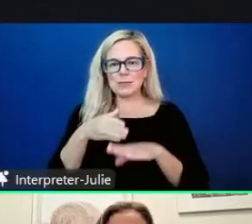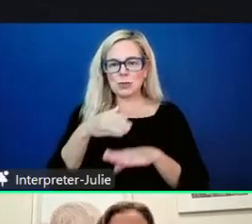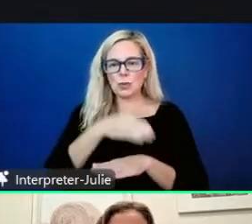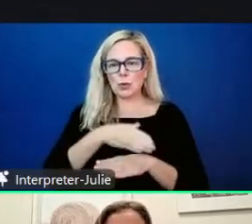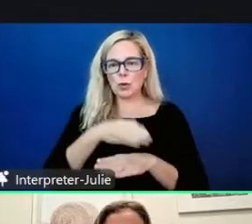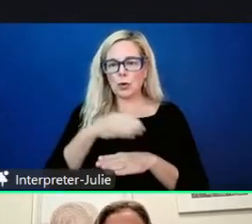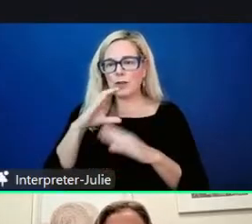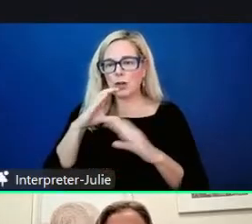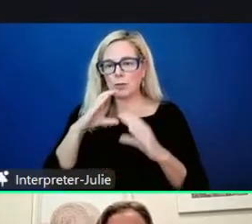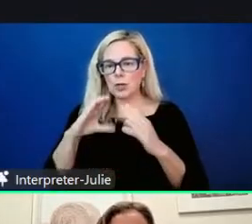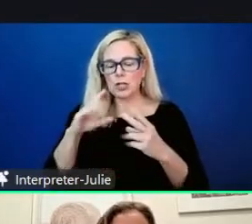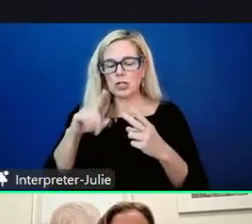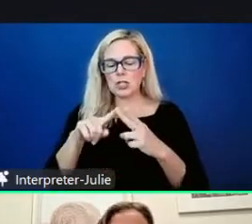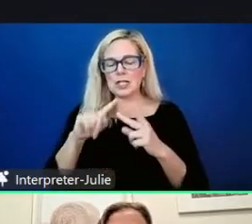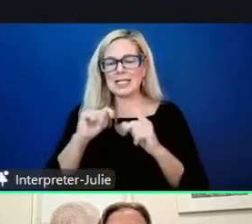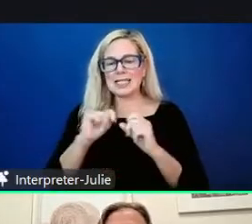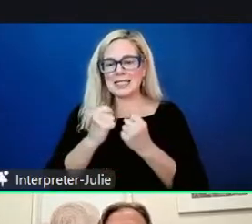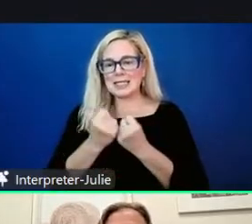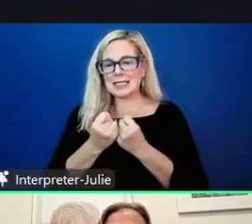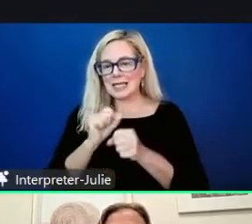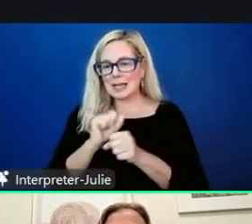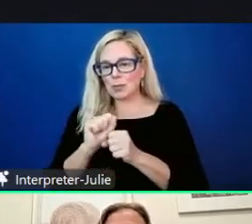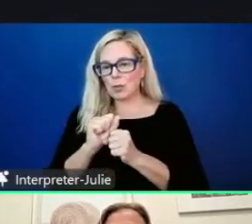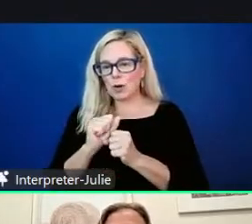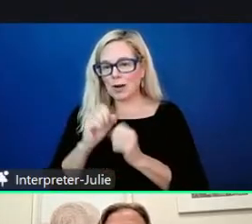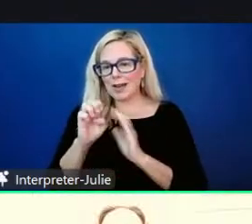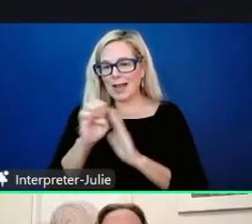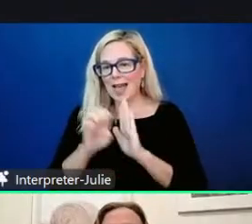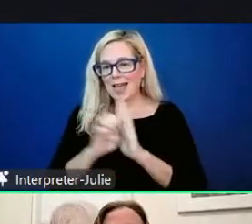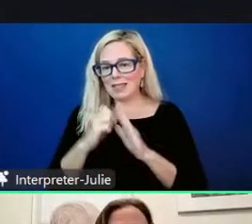teamwork, ethical decision-making, and roles.